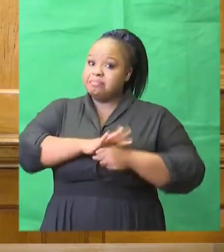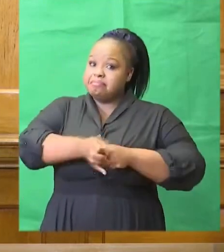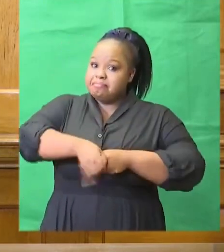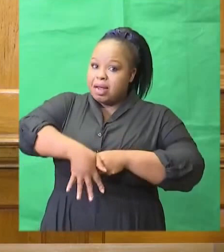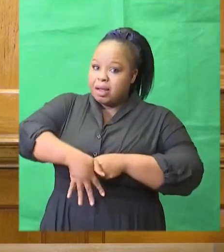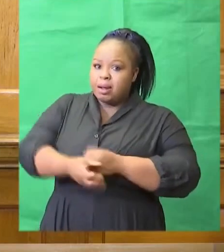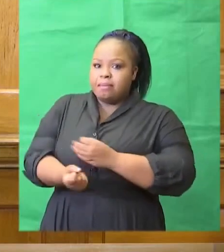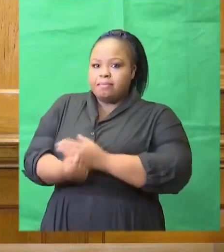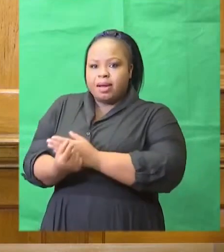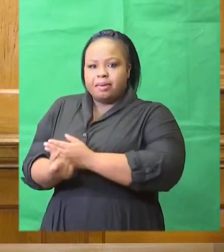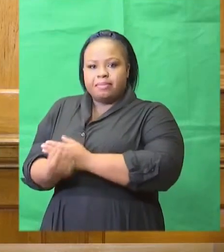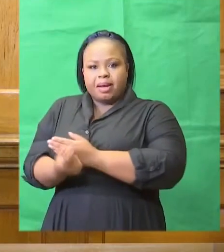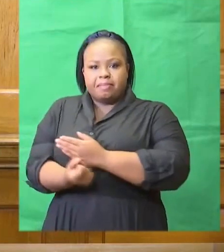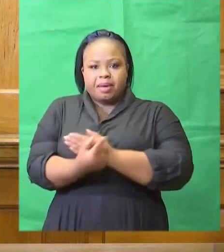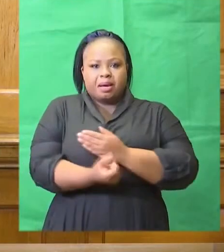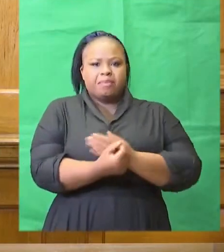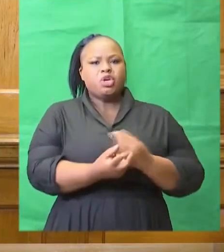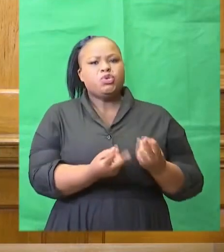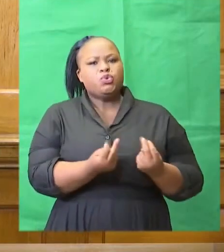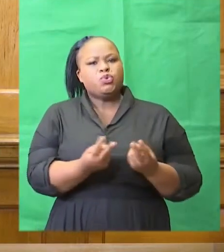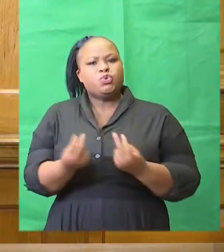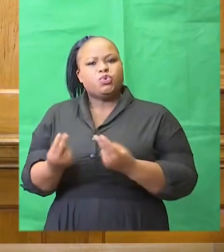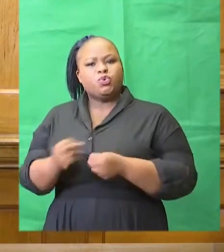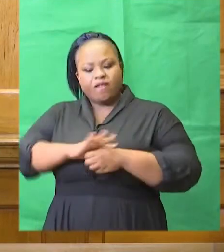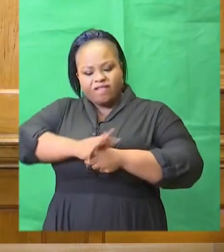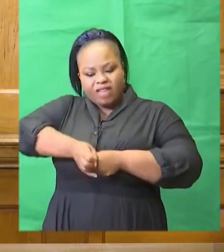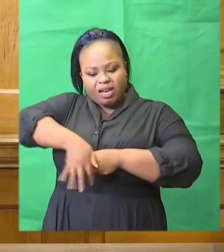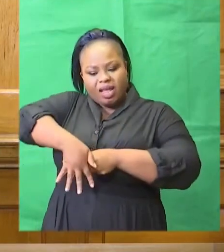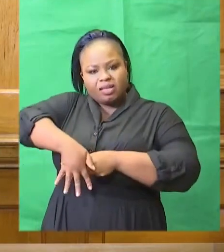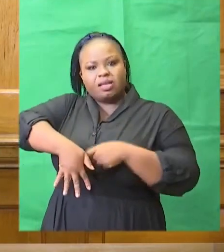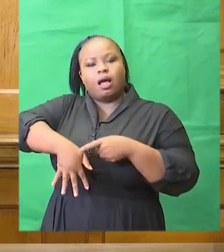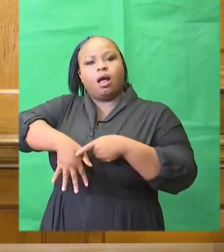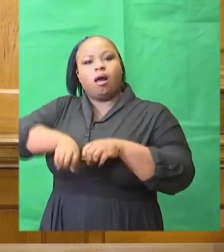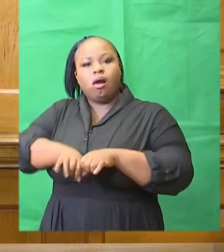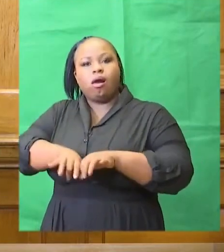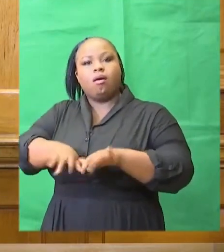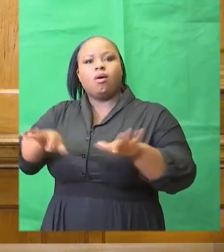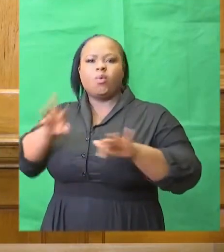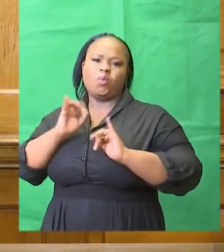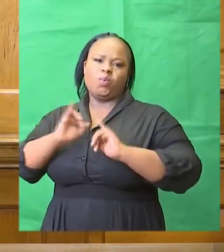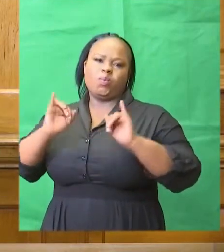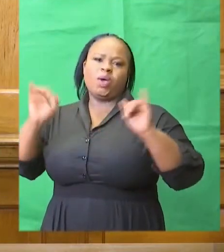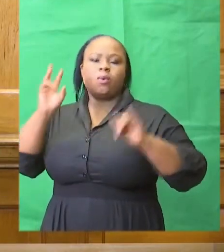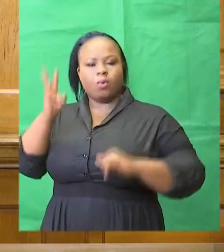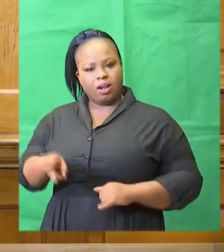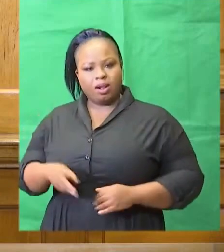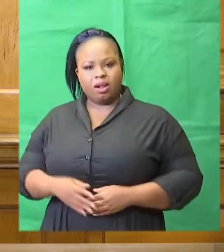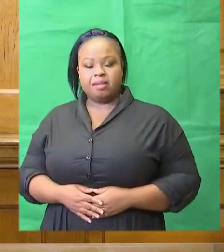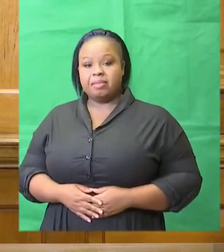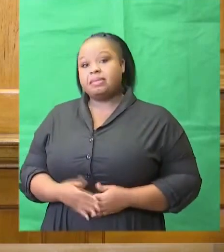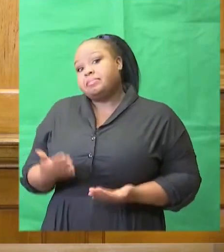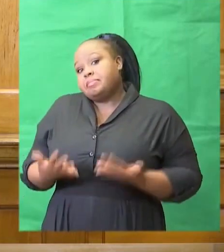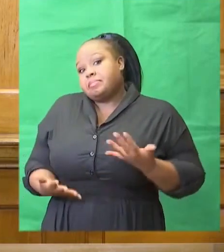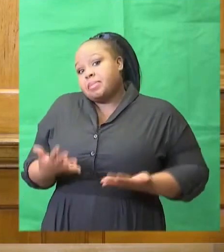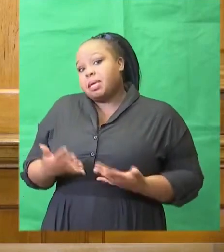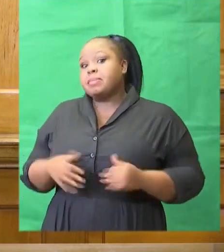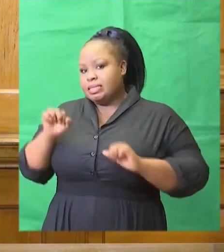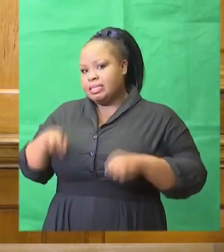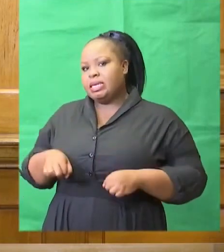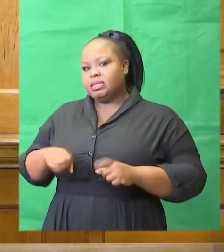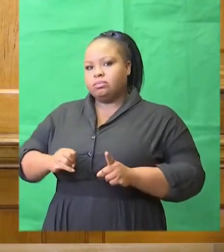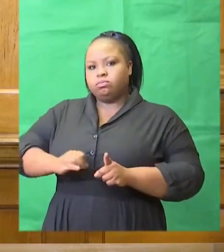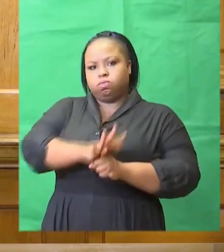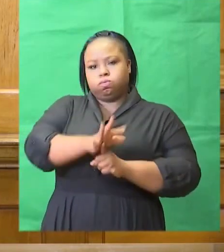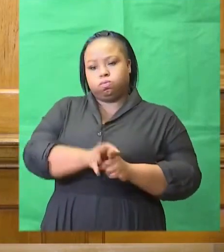on emerging. These variants may well be more transmissible, may